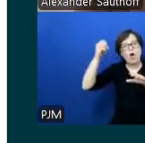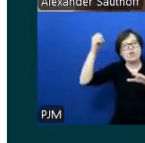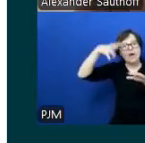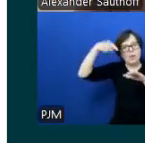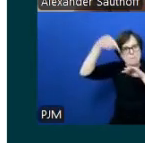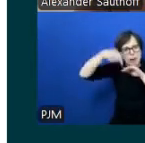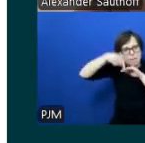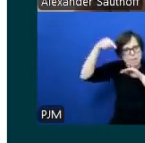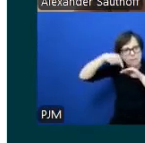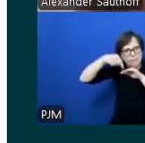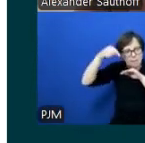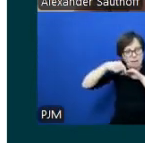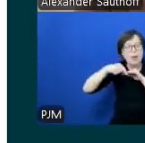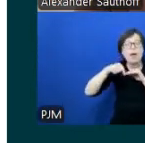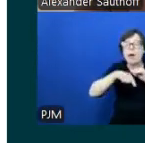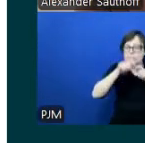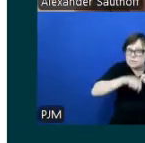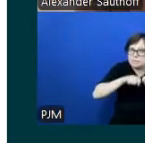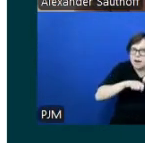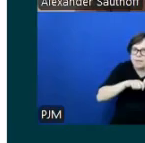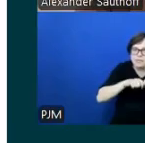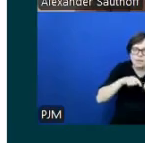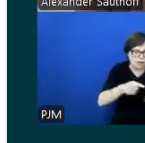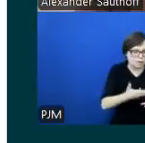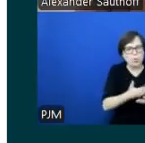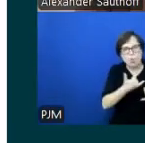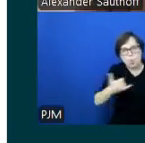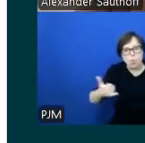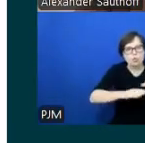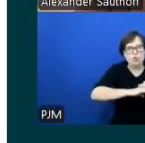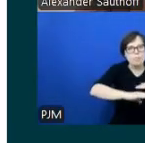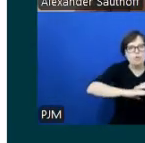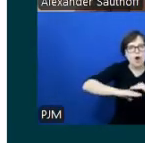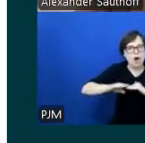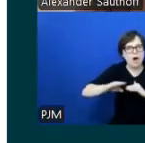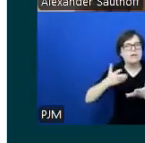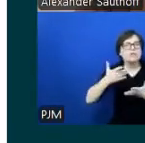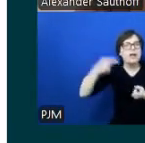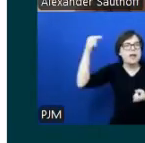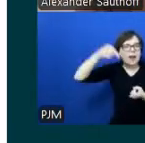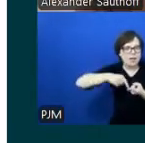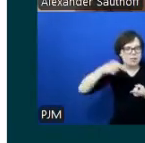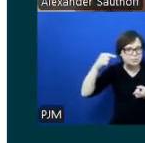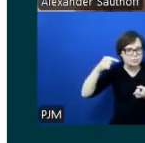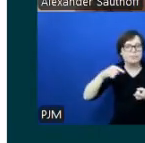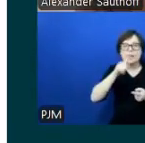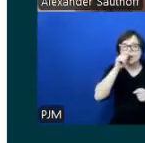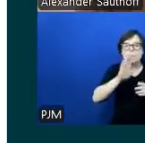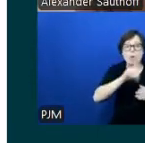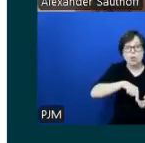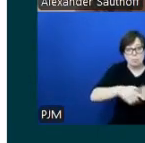surfaces. And it then creates a high resolution 3D map of the vegetation,